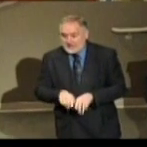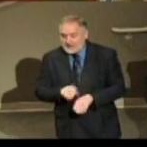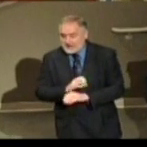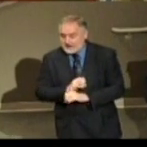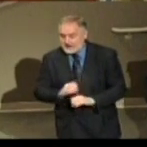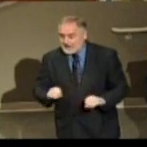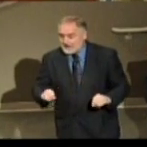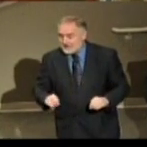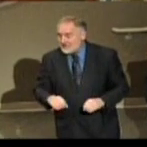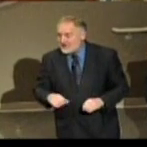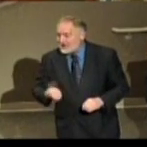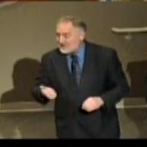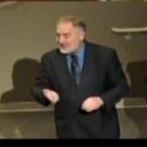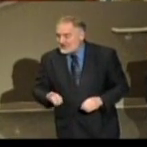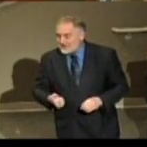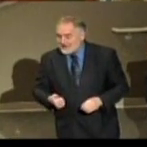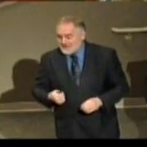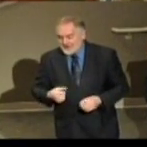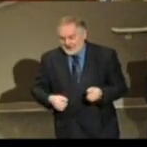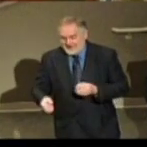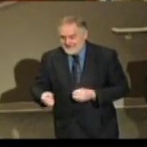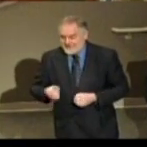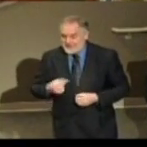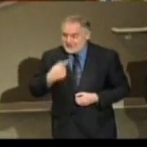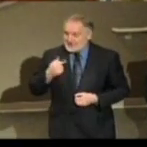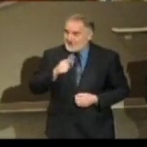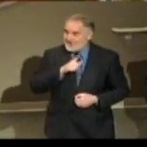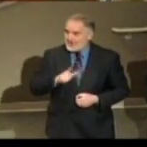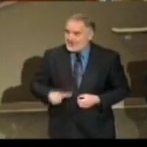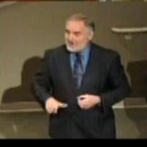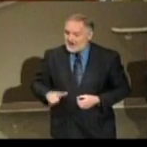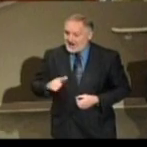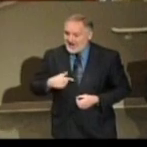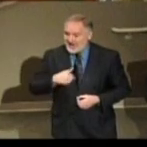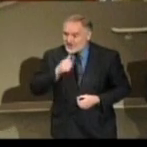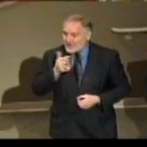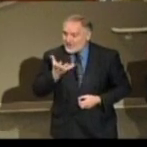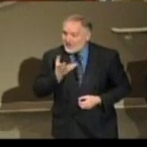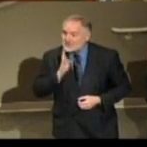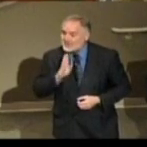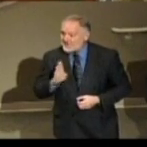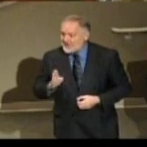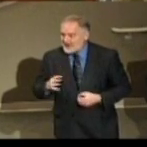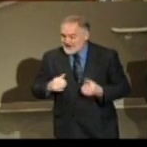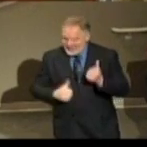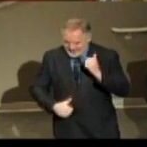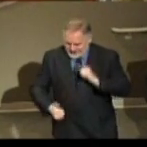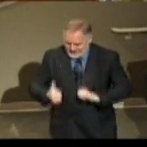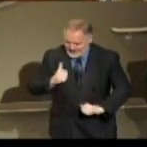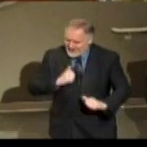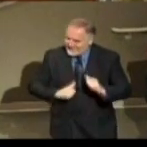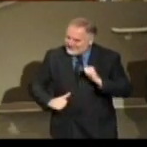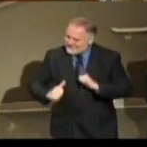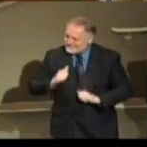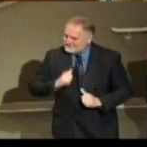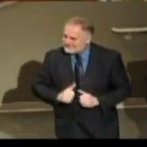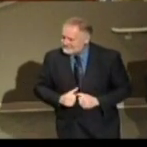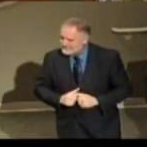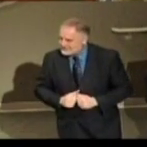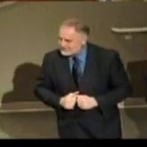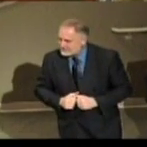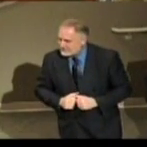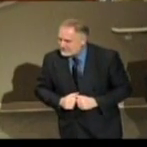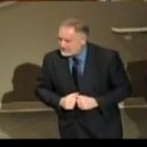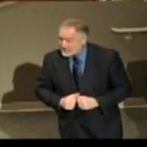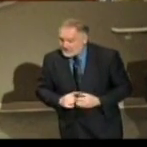Lord, I do not want to be an act. I don't want to be.